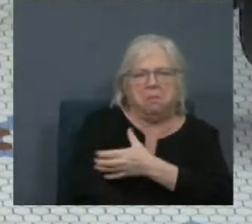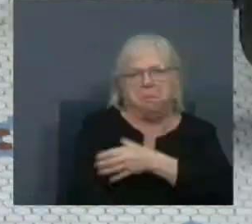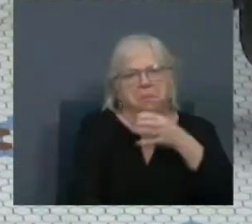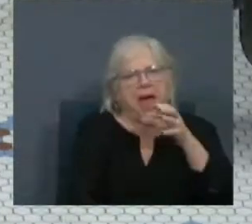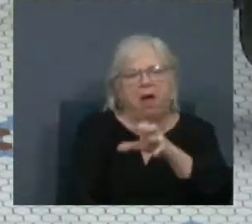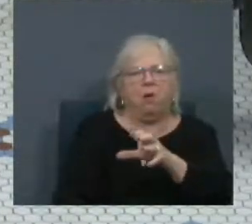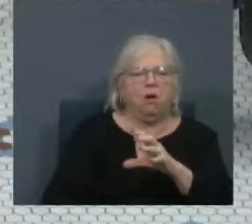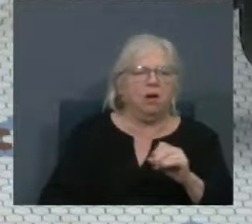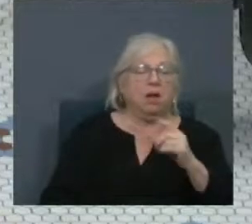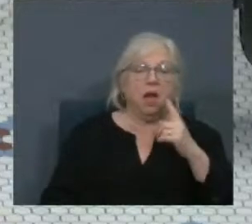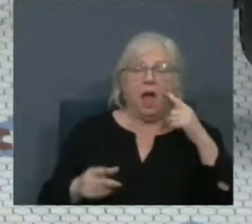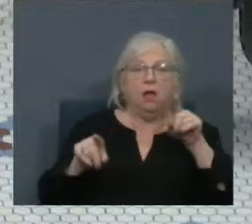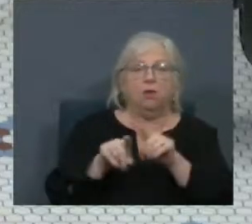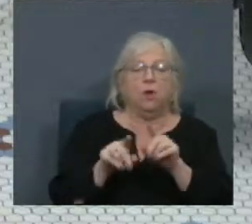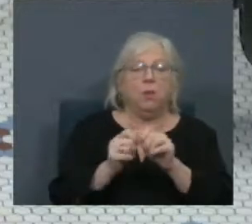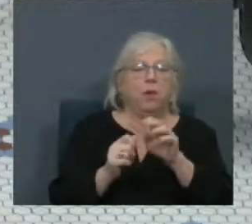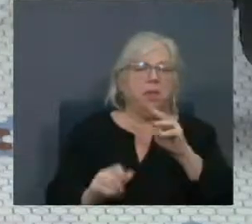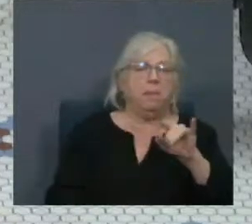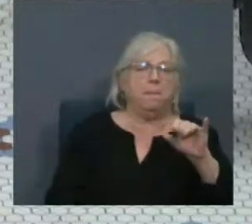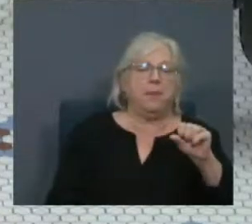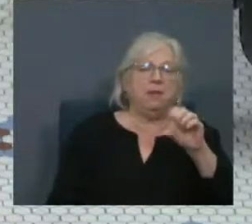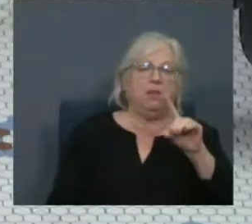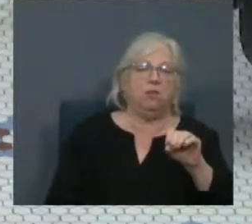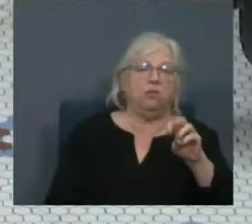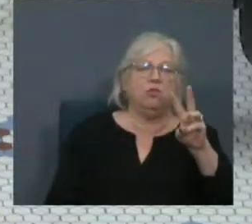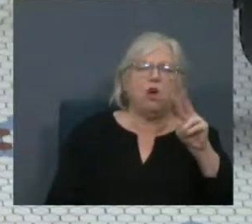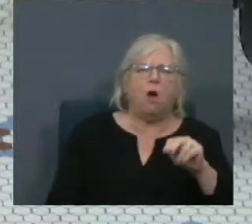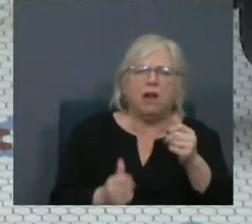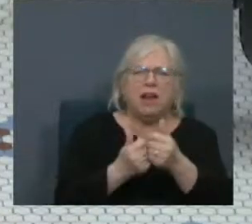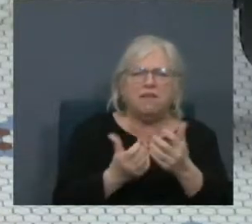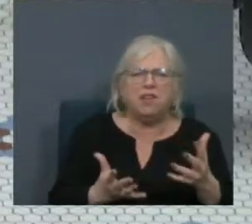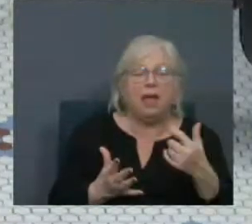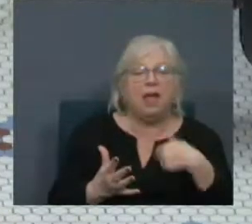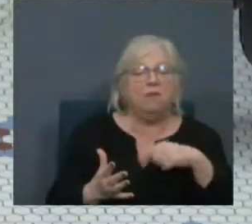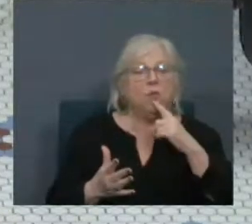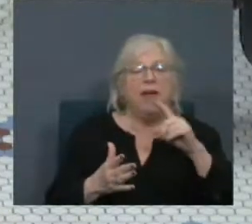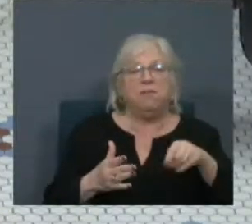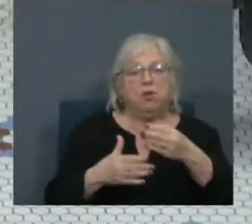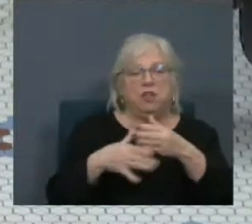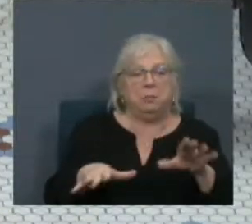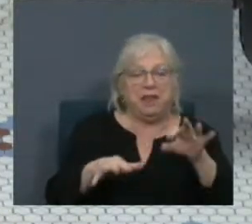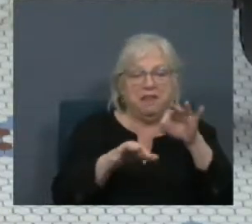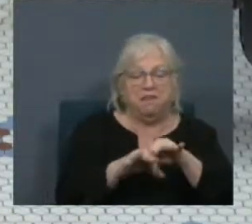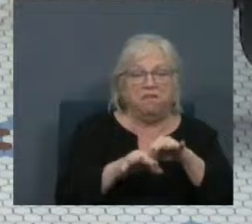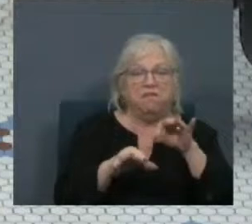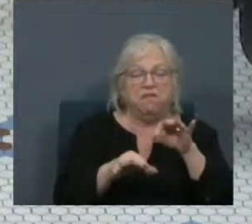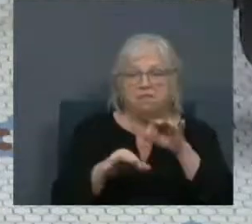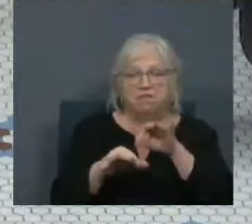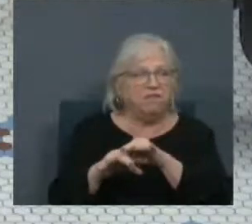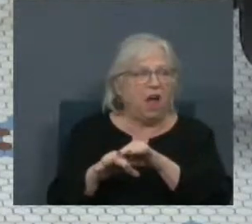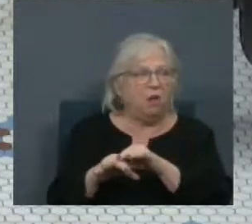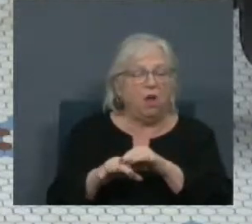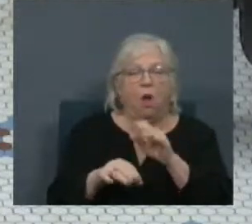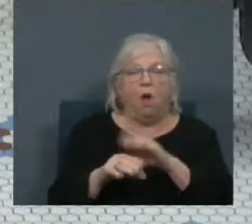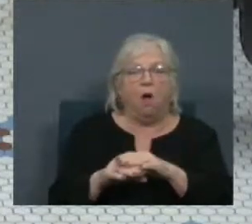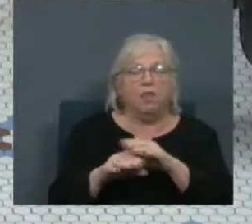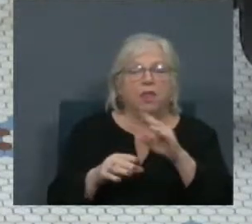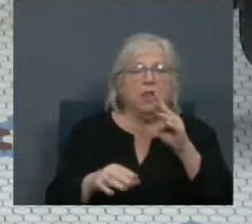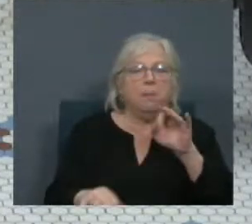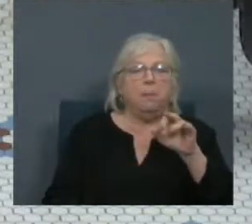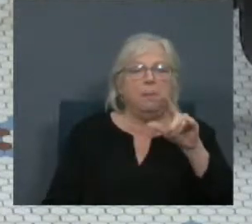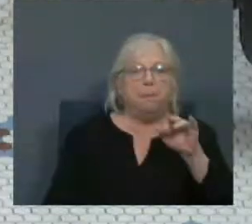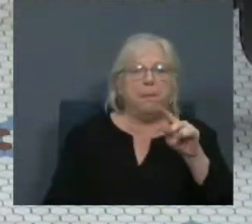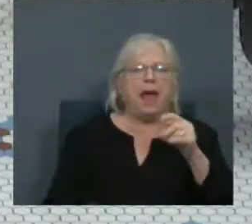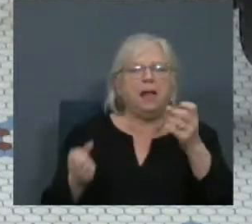I agree with Ms. Dawn and everything she said. If we have to split the vote and on the ballot